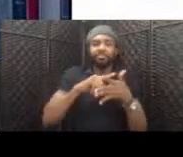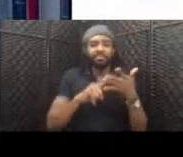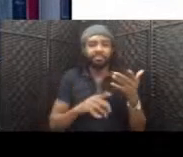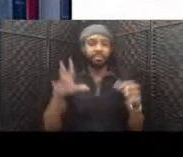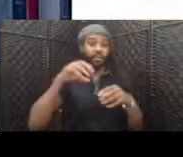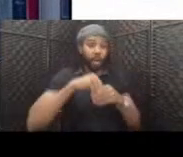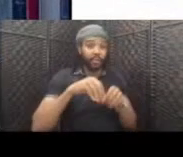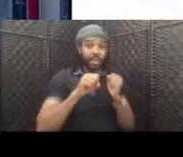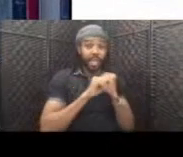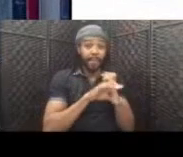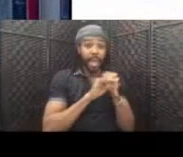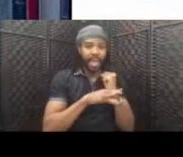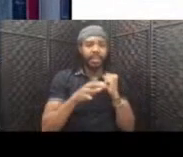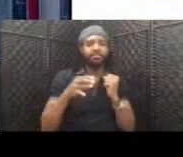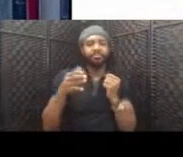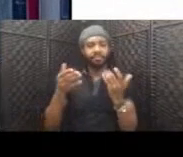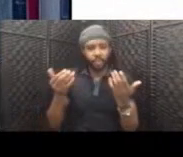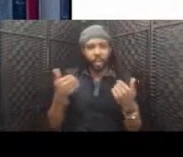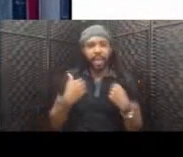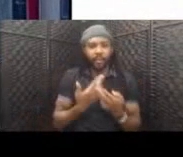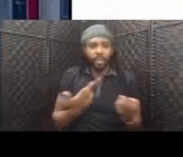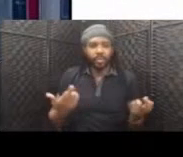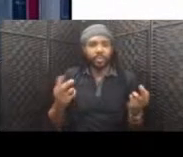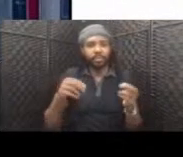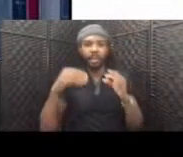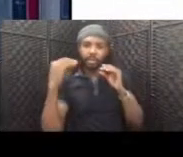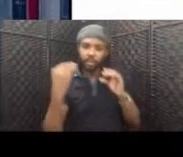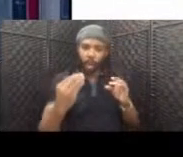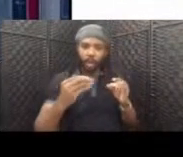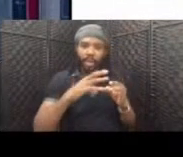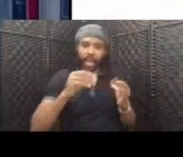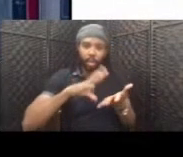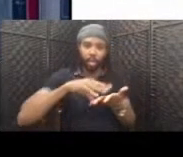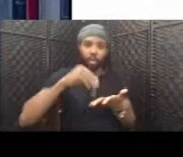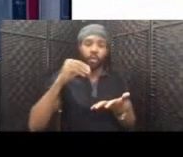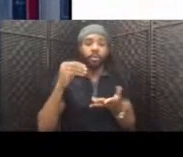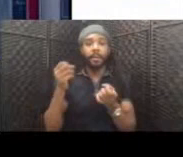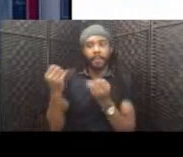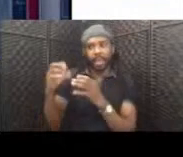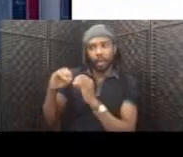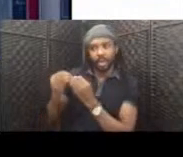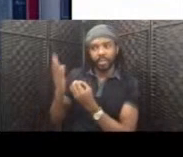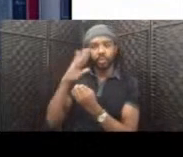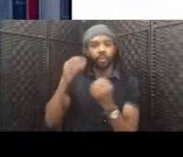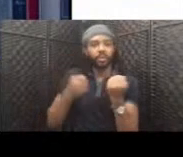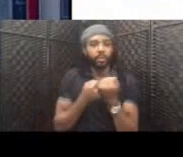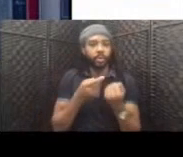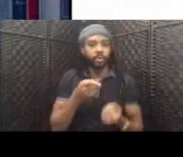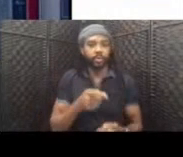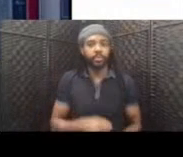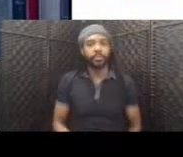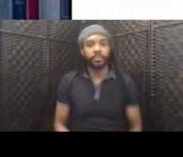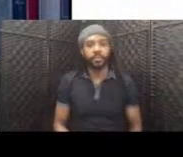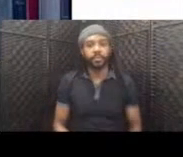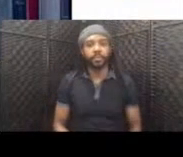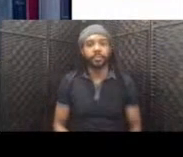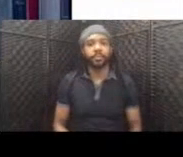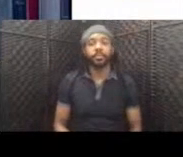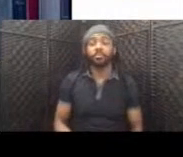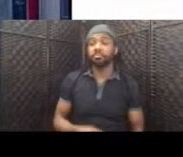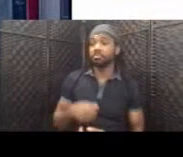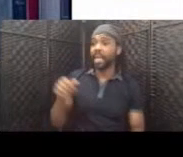campaign can be taught and can be learned, and there are organizations who will support you. Angela, anything to add to